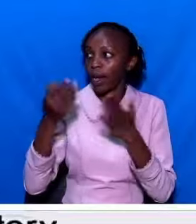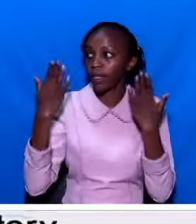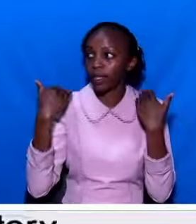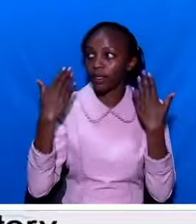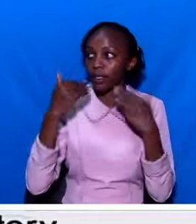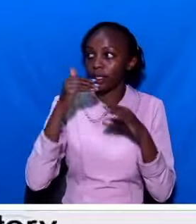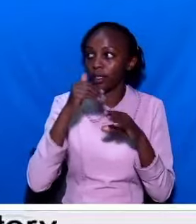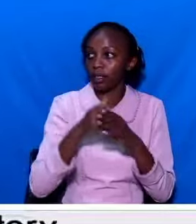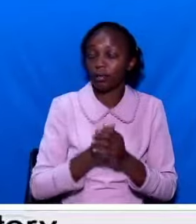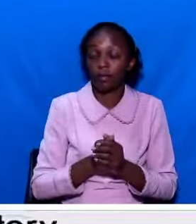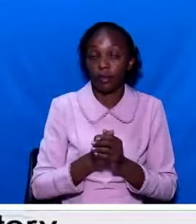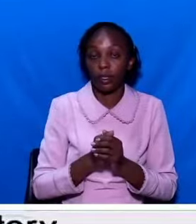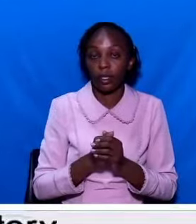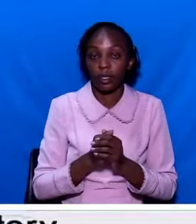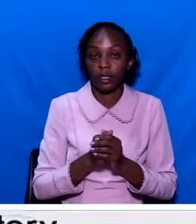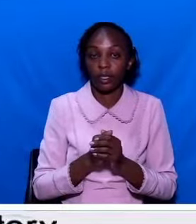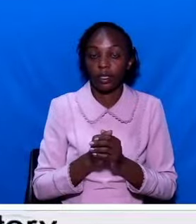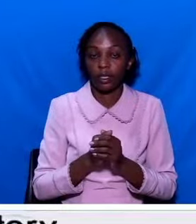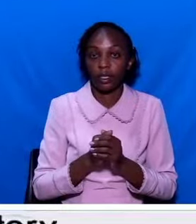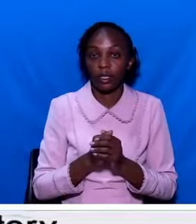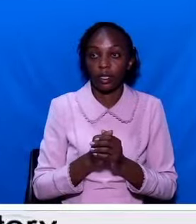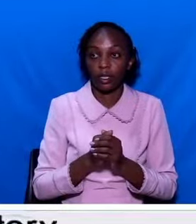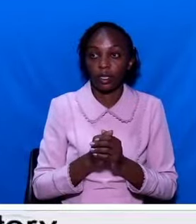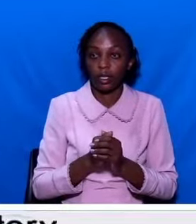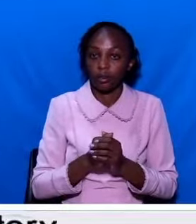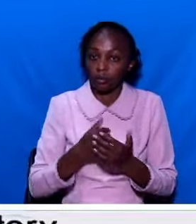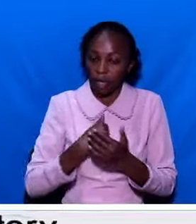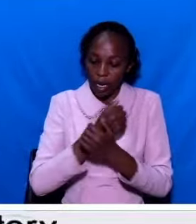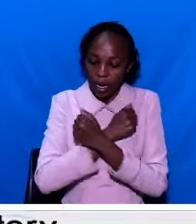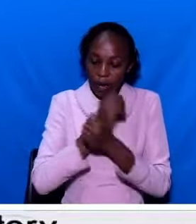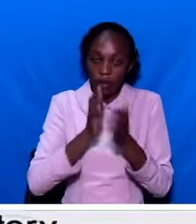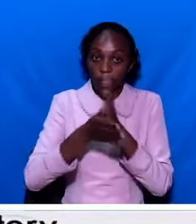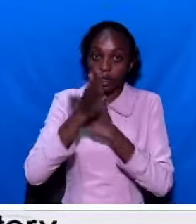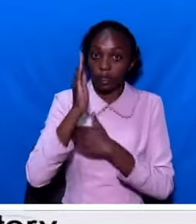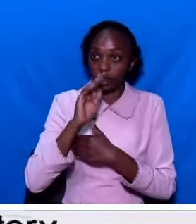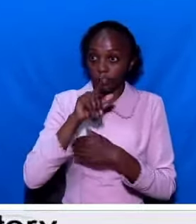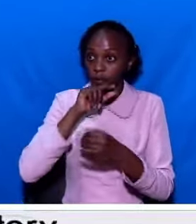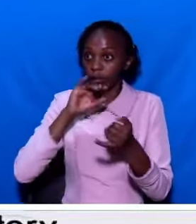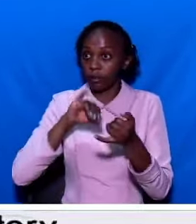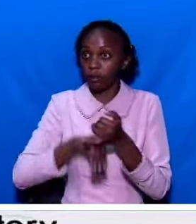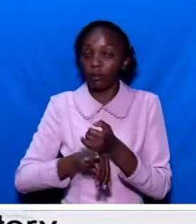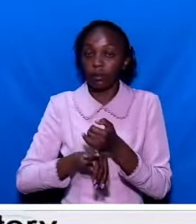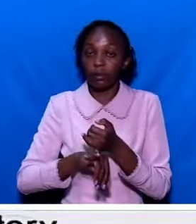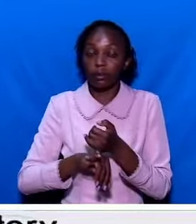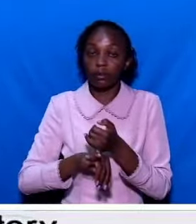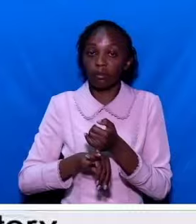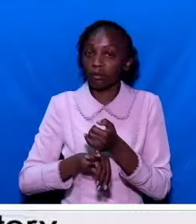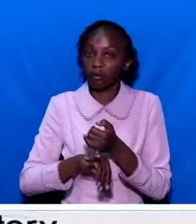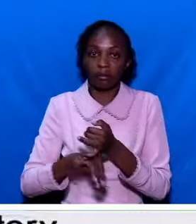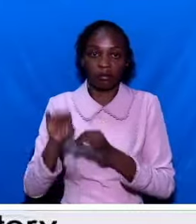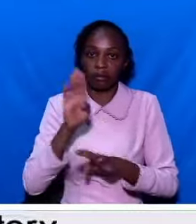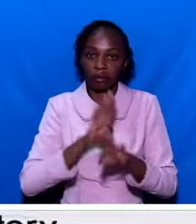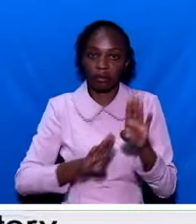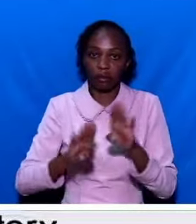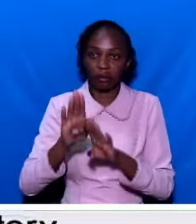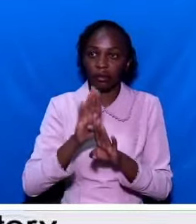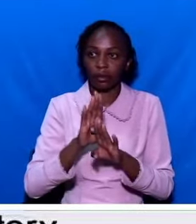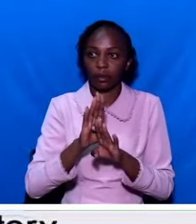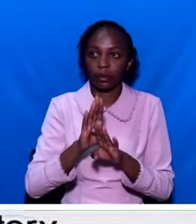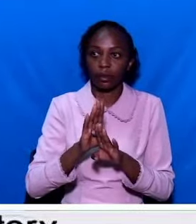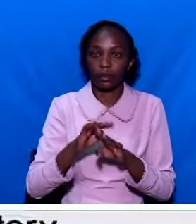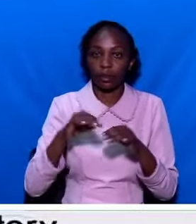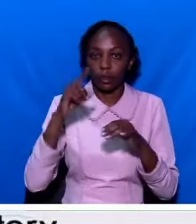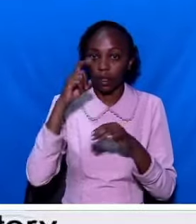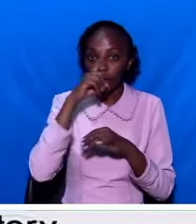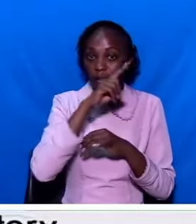advance. Rev, I love God, but my brother, my husband is behaving in a very queer way. Don't